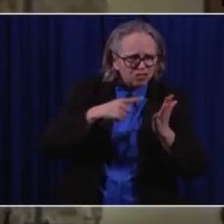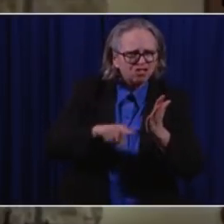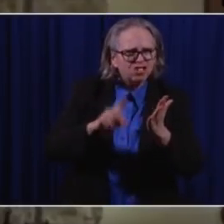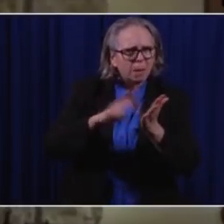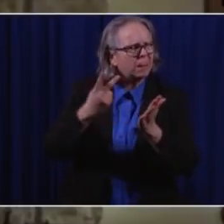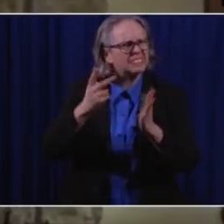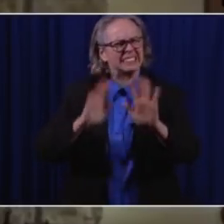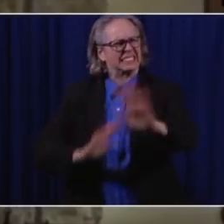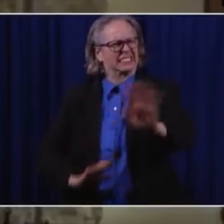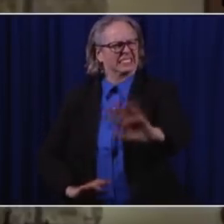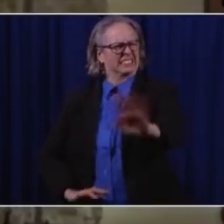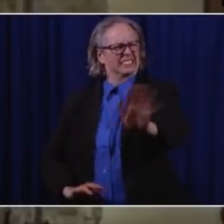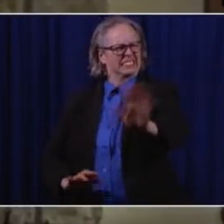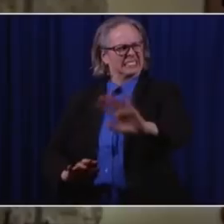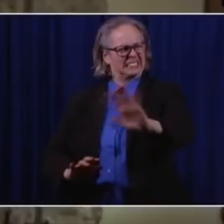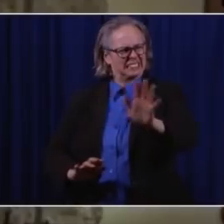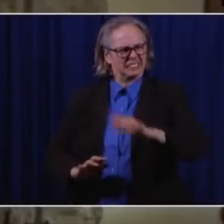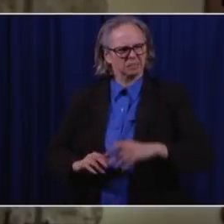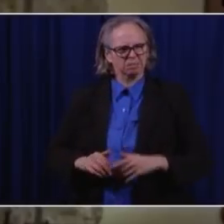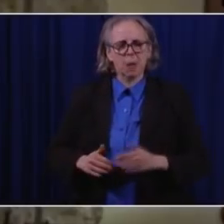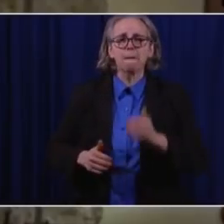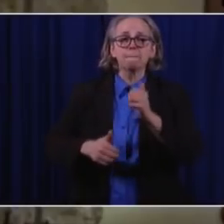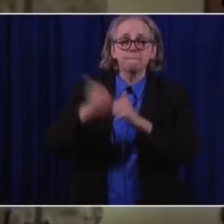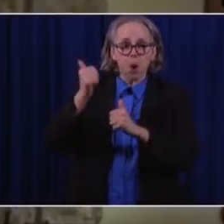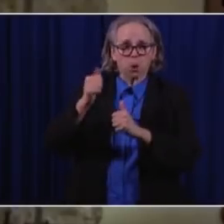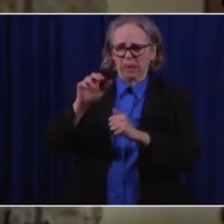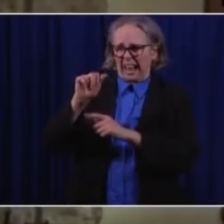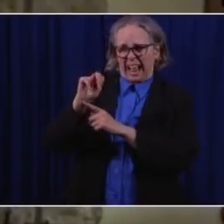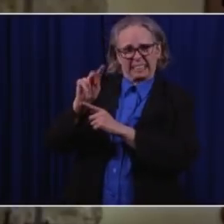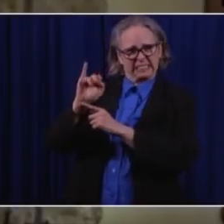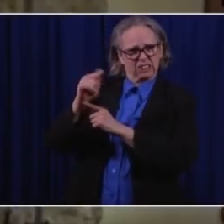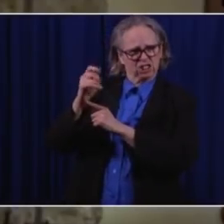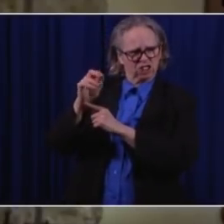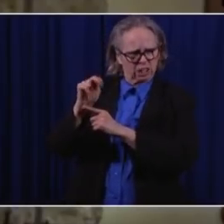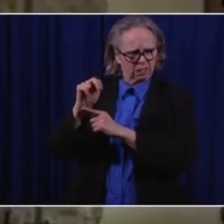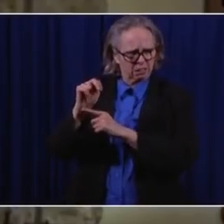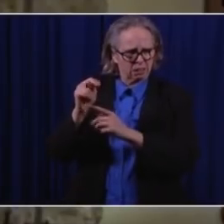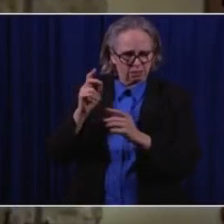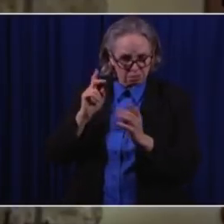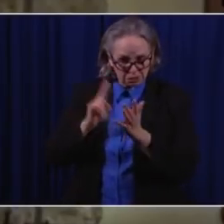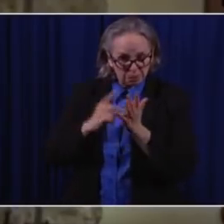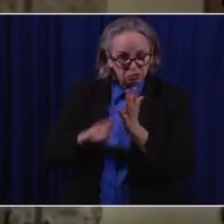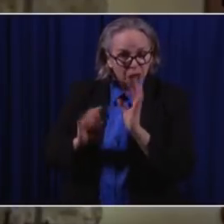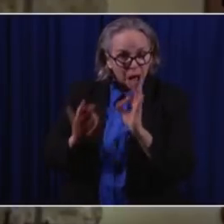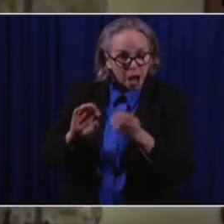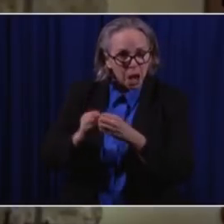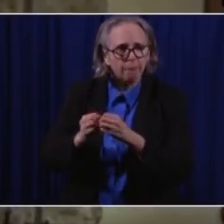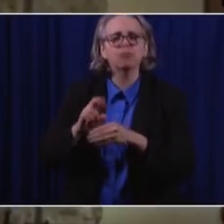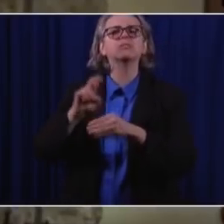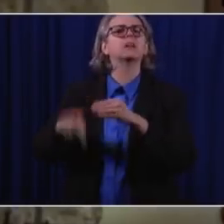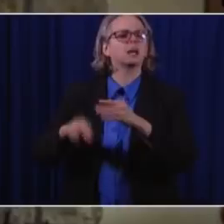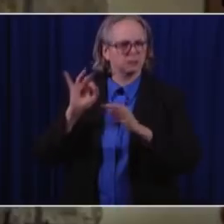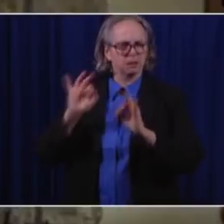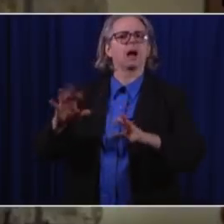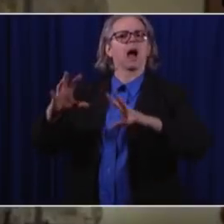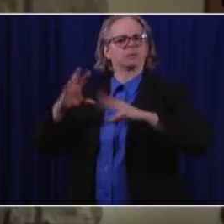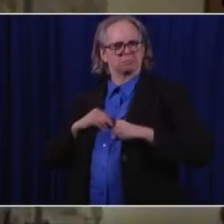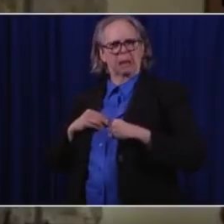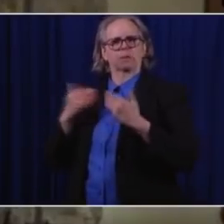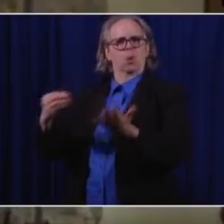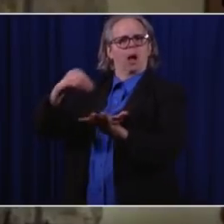team that in most cases they clear and they become positives. But it's only by going through that process of getting the